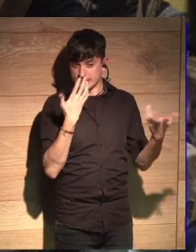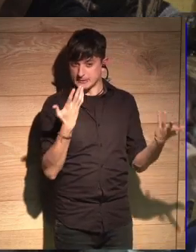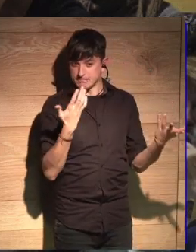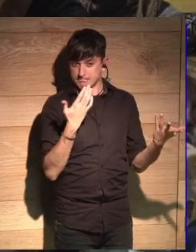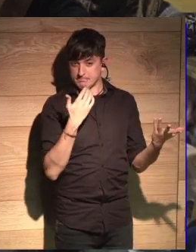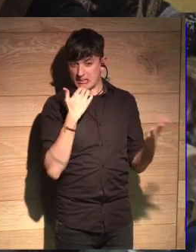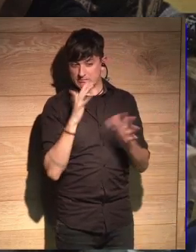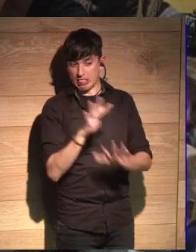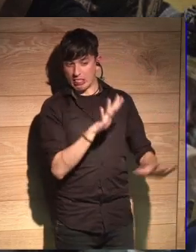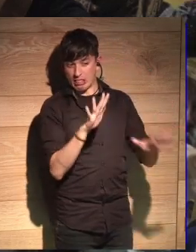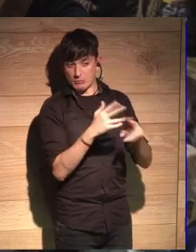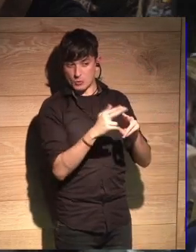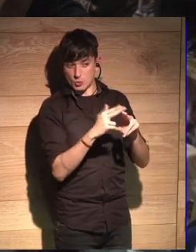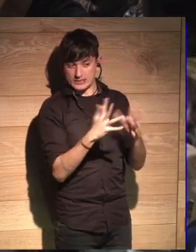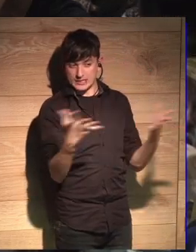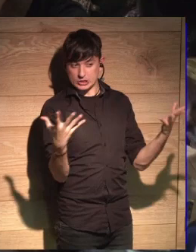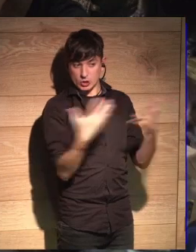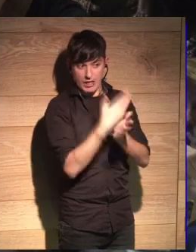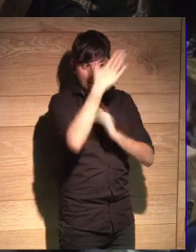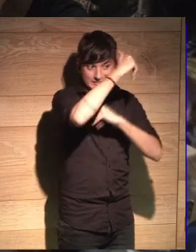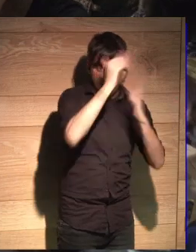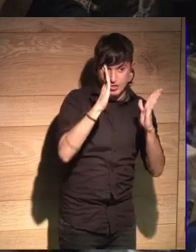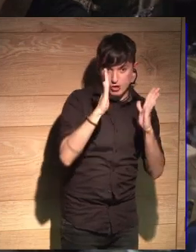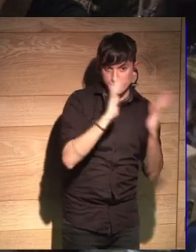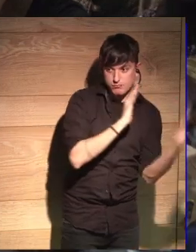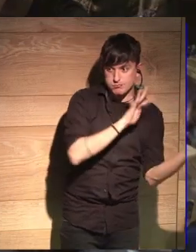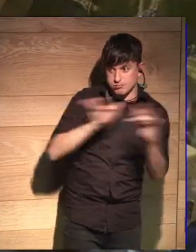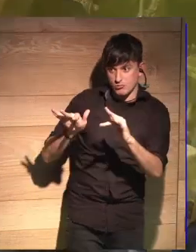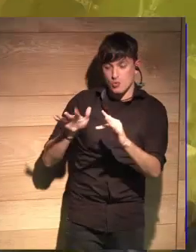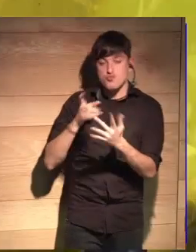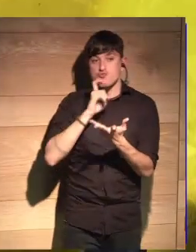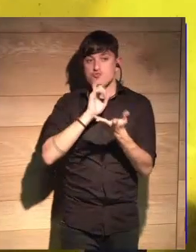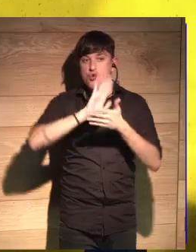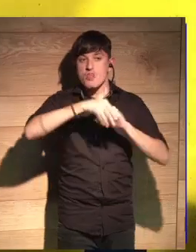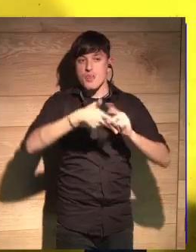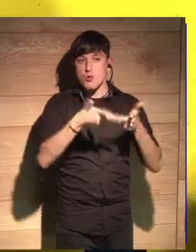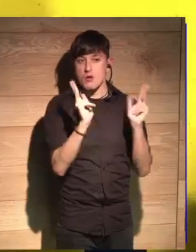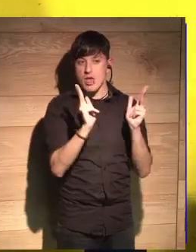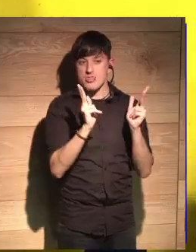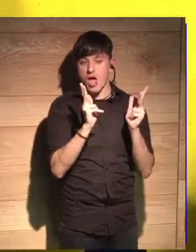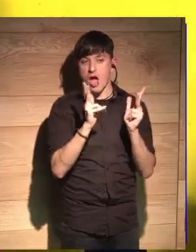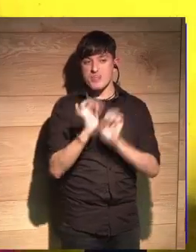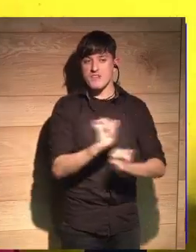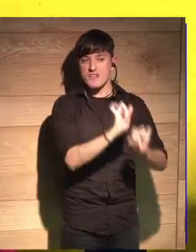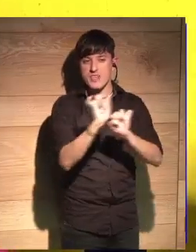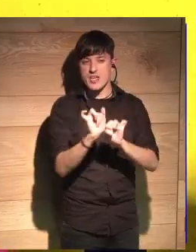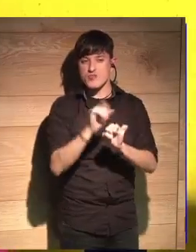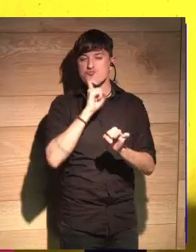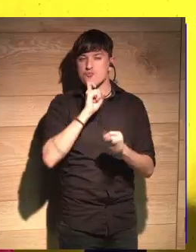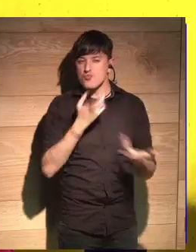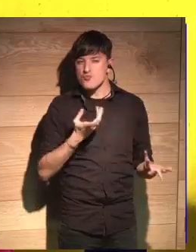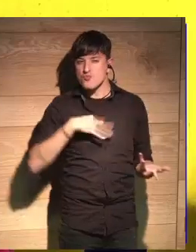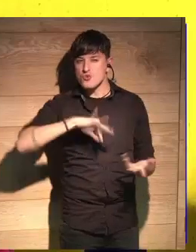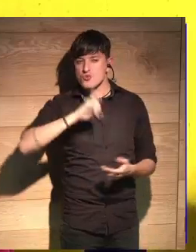we defend democracy now? Thank you. How can we defend democracy, for example, against populist